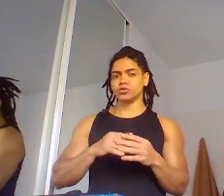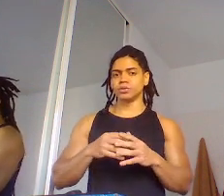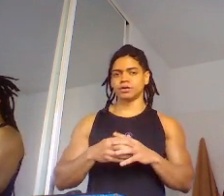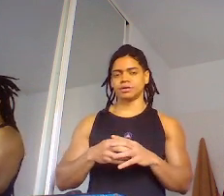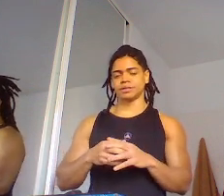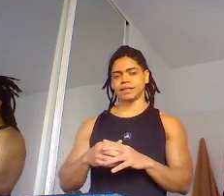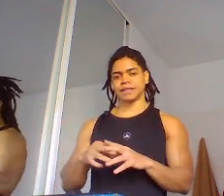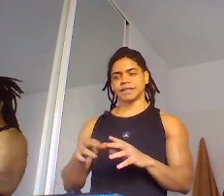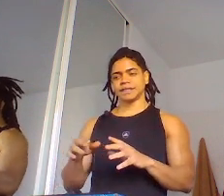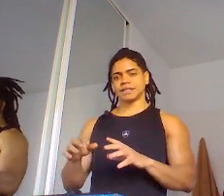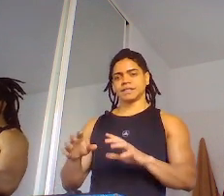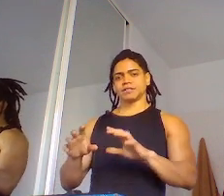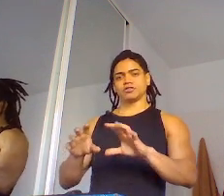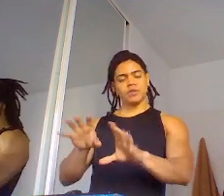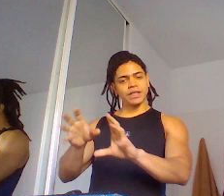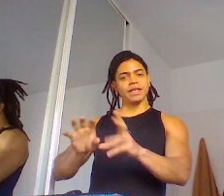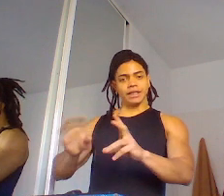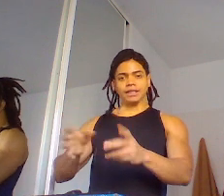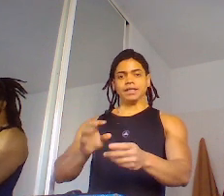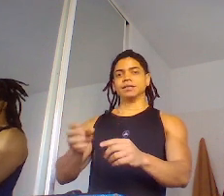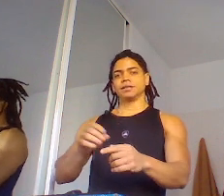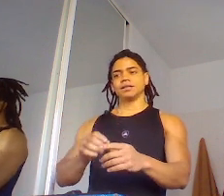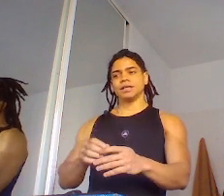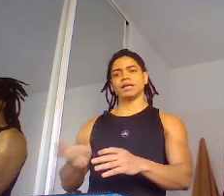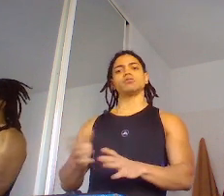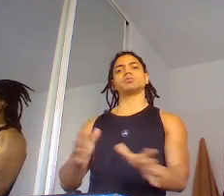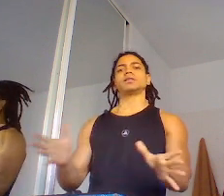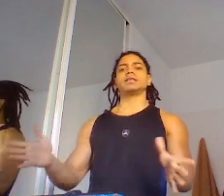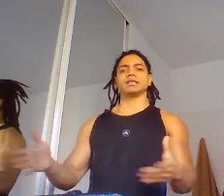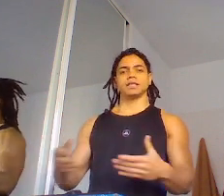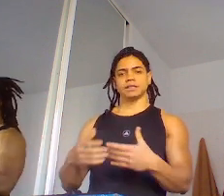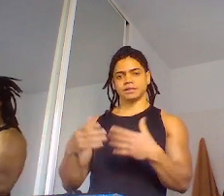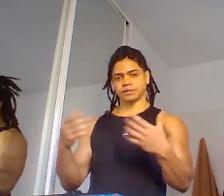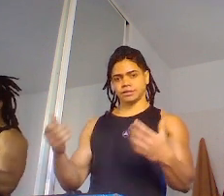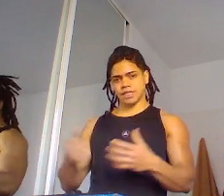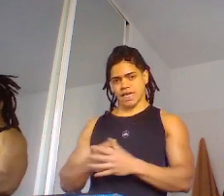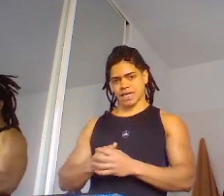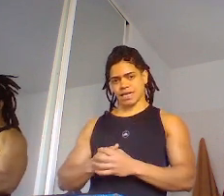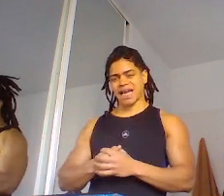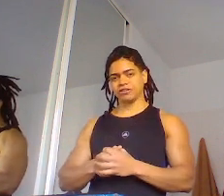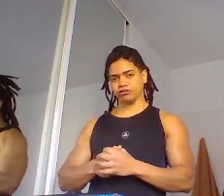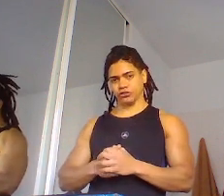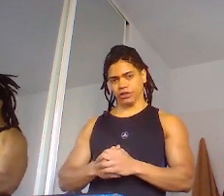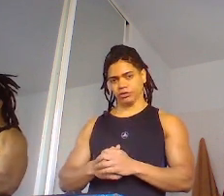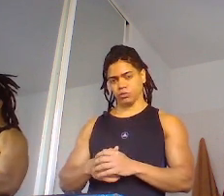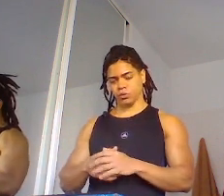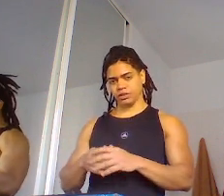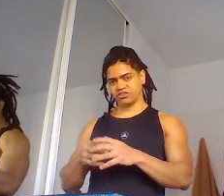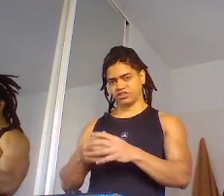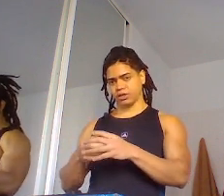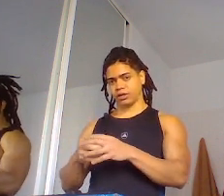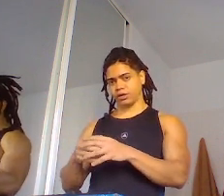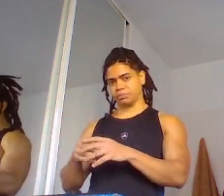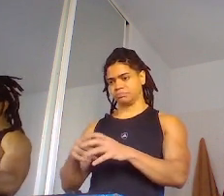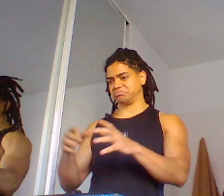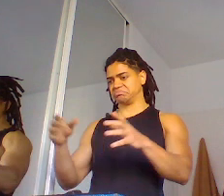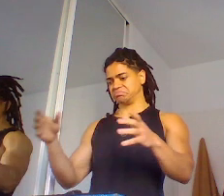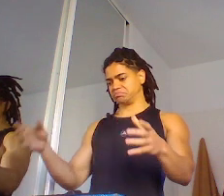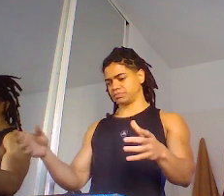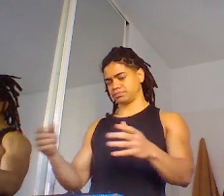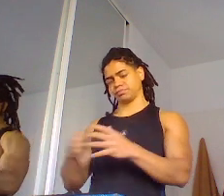WeWork, Uber. So you get the idea. And ultimately is associate, which